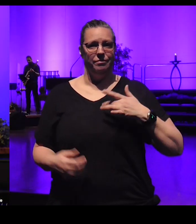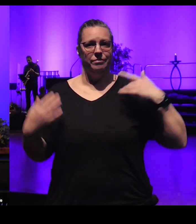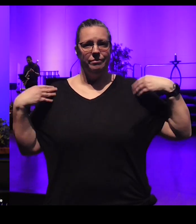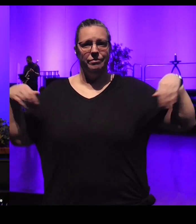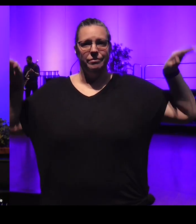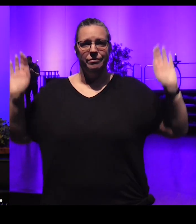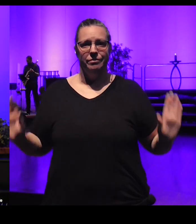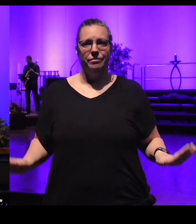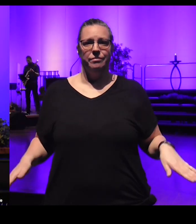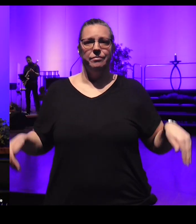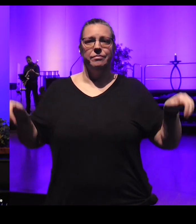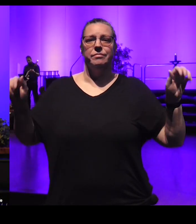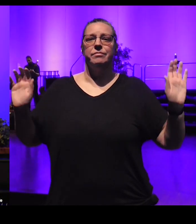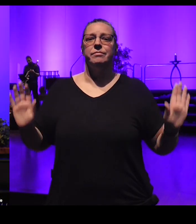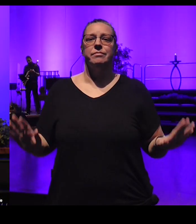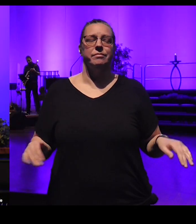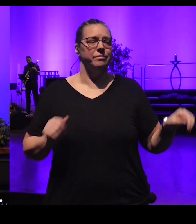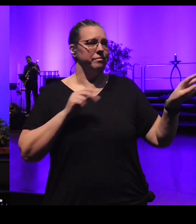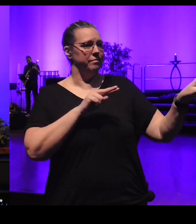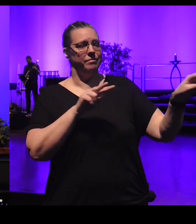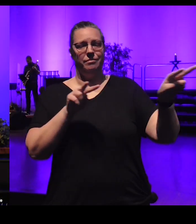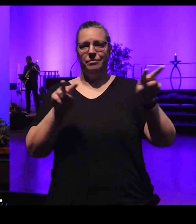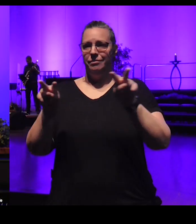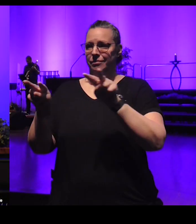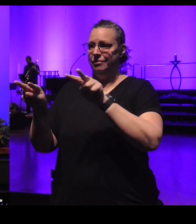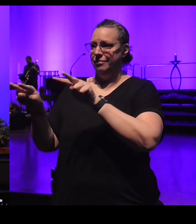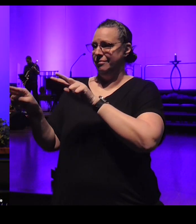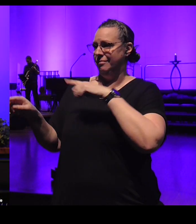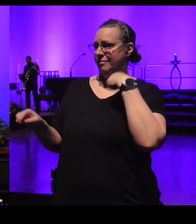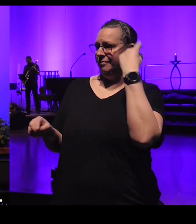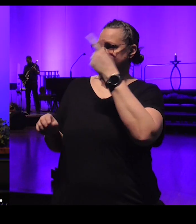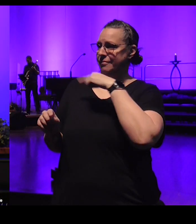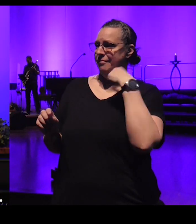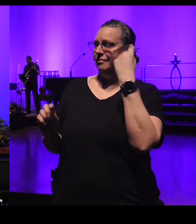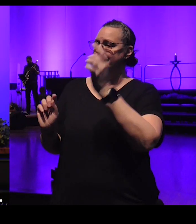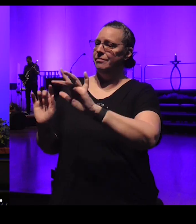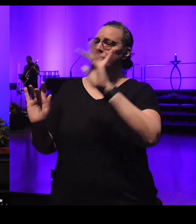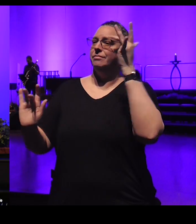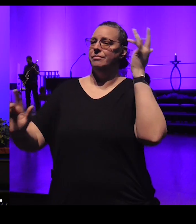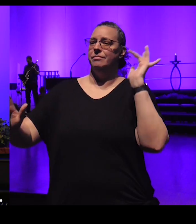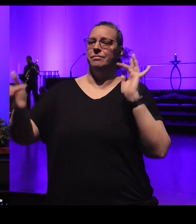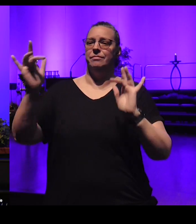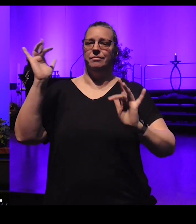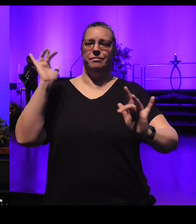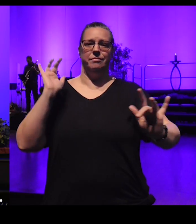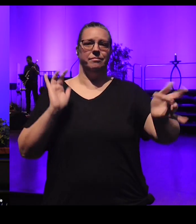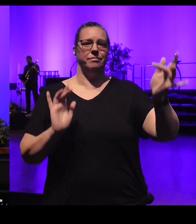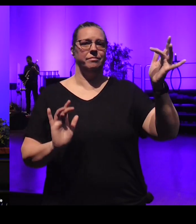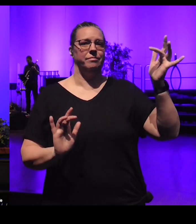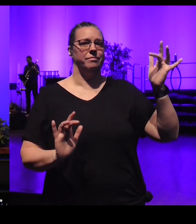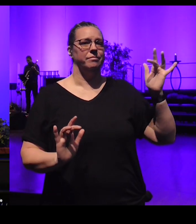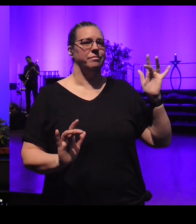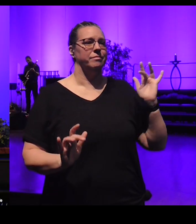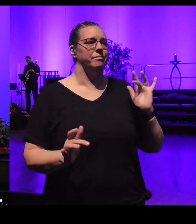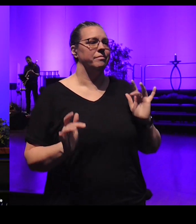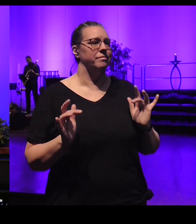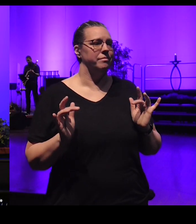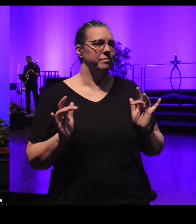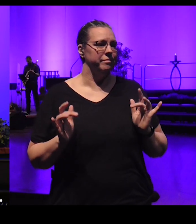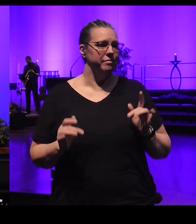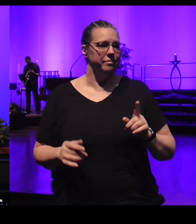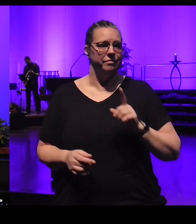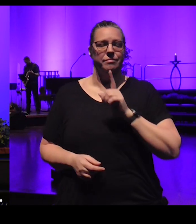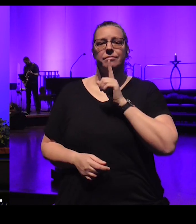grace. I can hear the brush of angel wings. I see glory on each